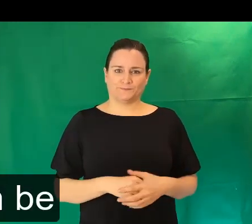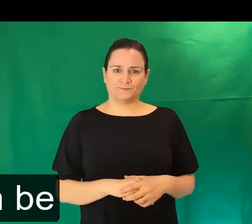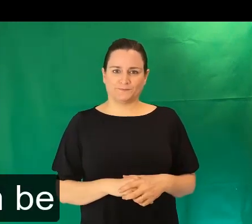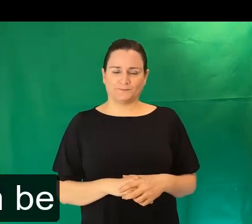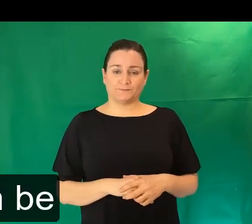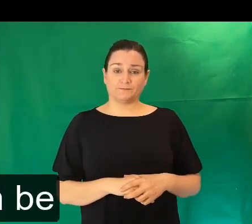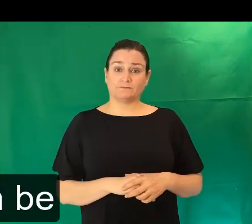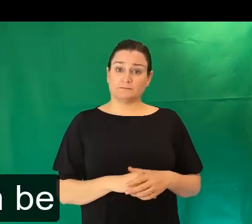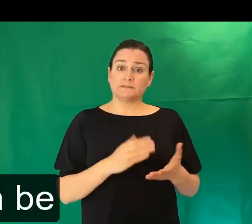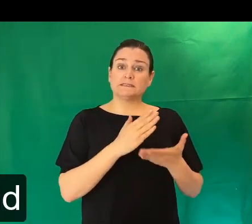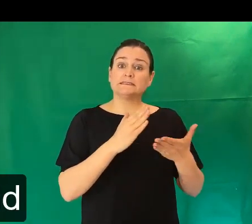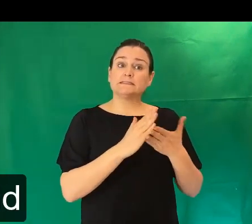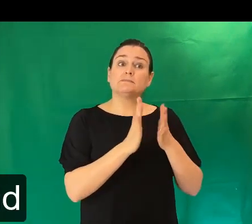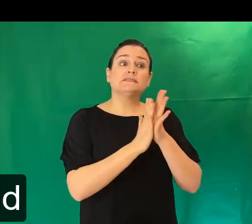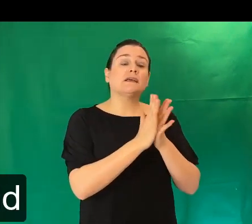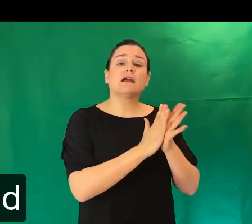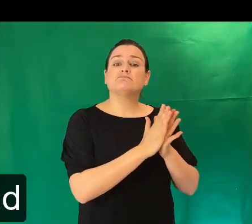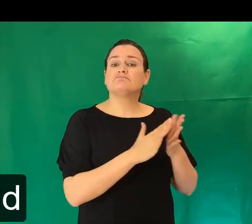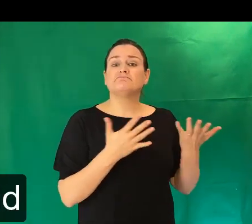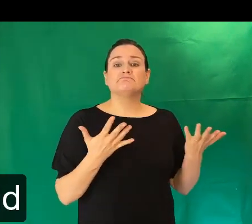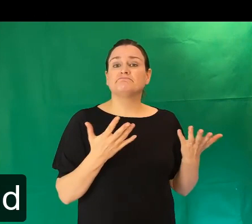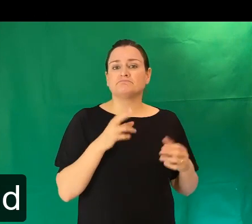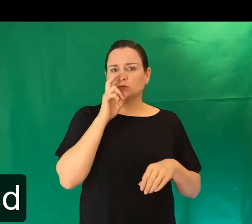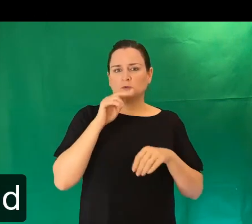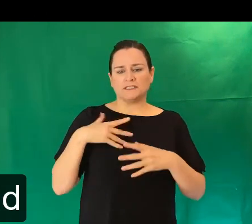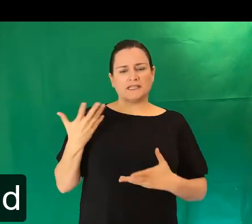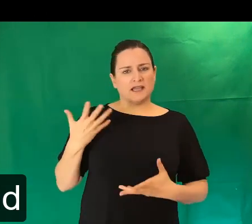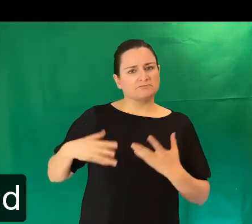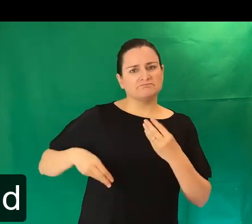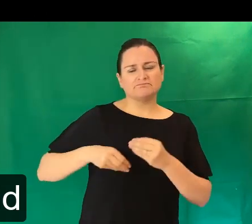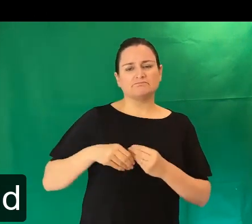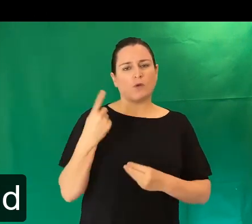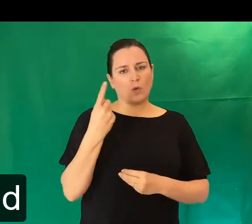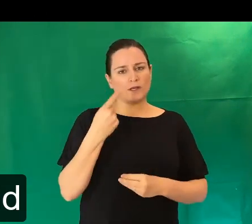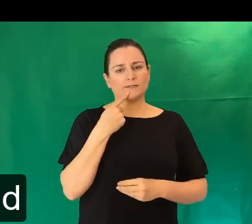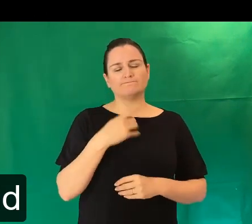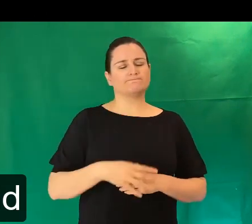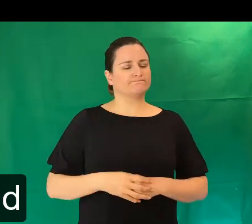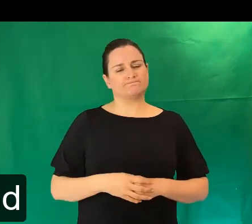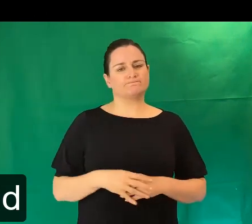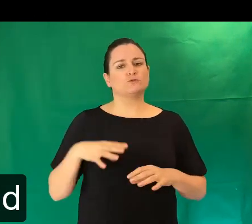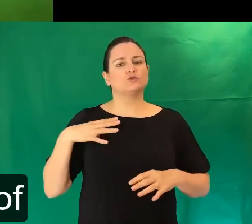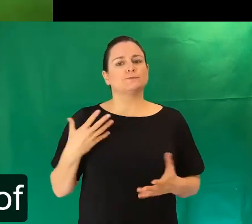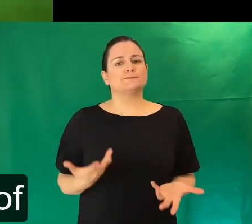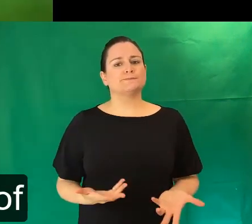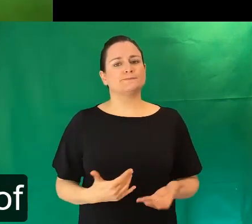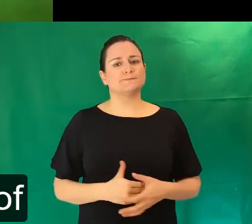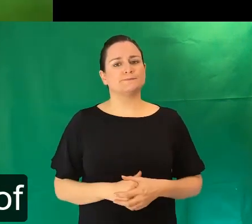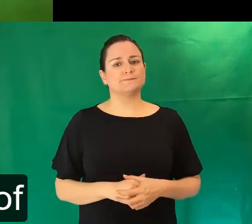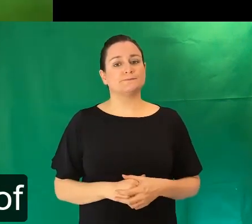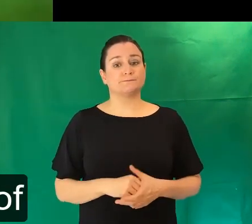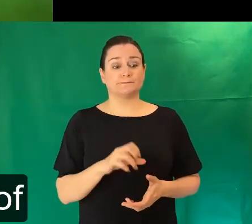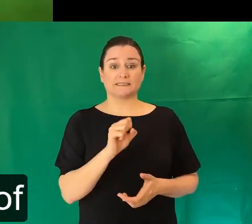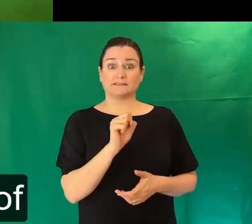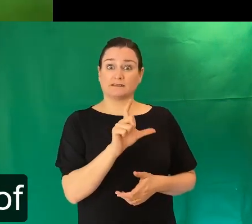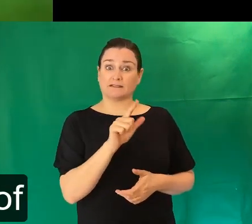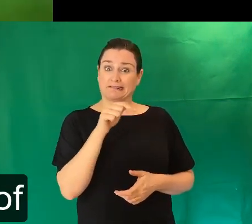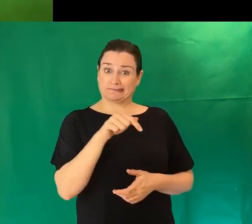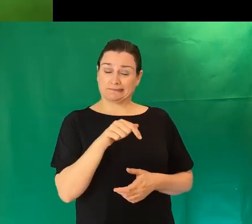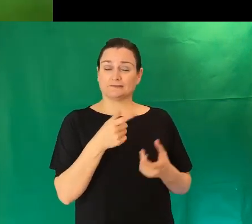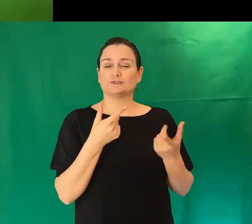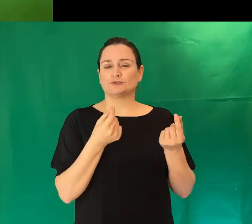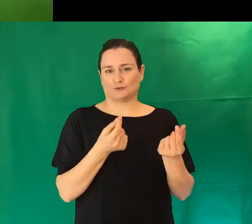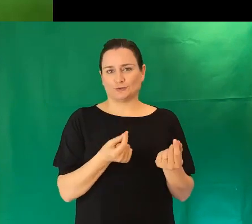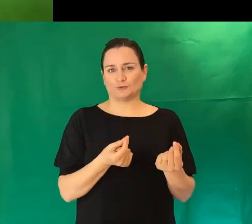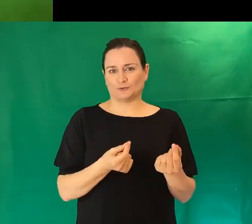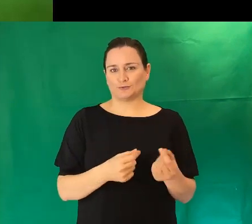non-manual marker can be used on its own to mark negation. And South African Sign Languages is one of